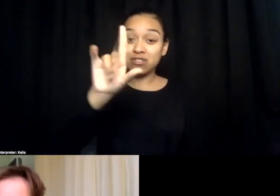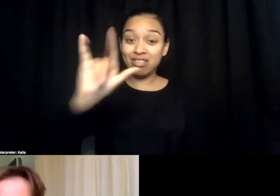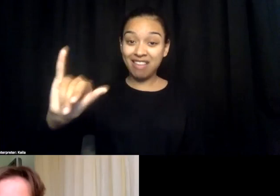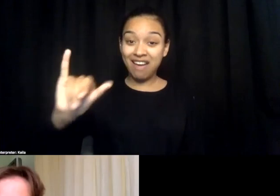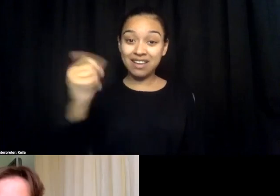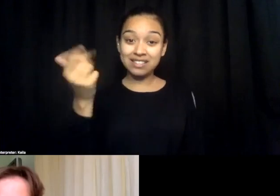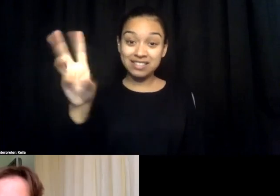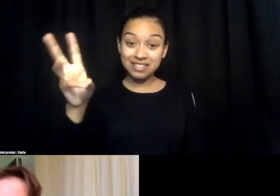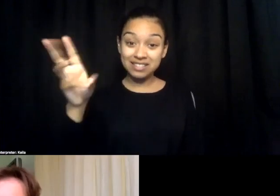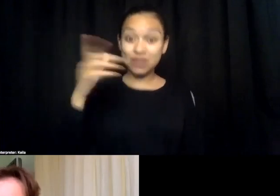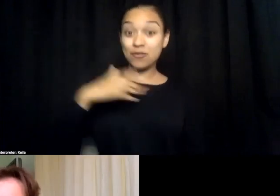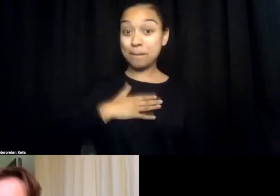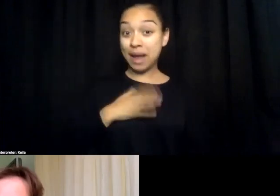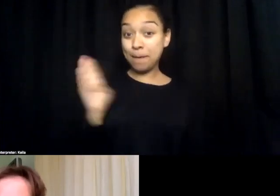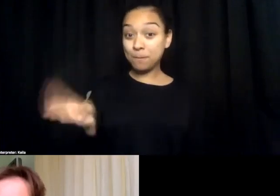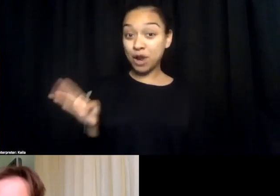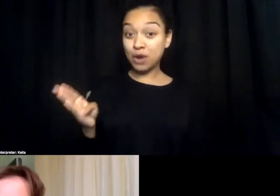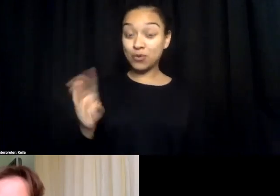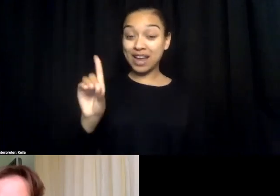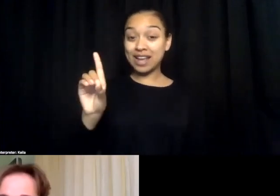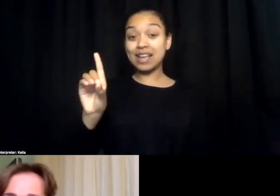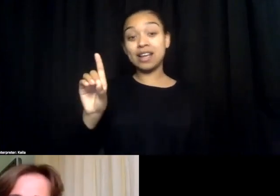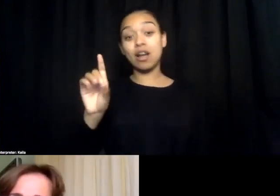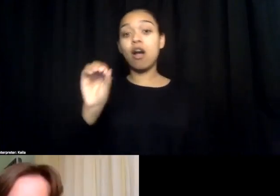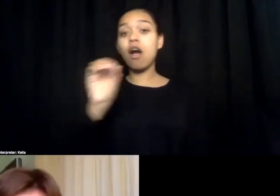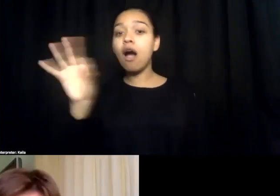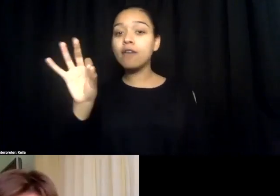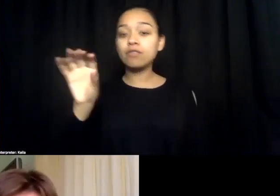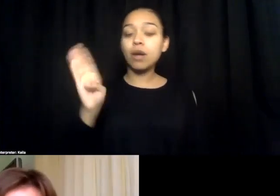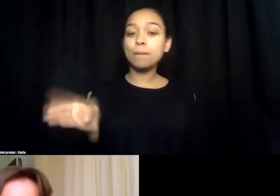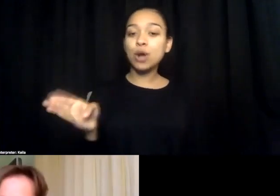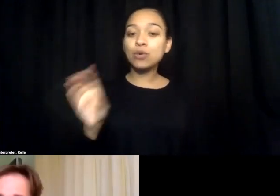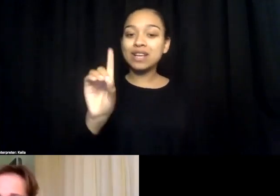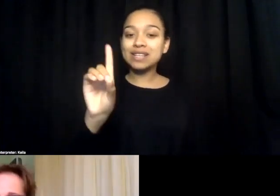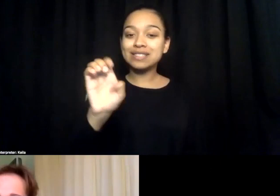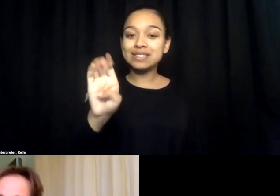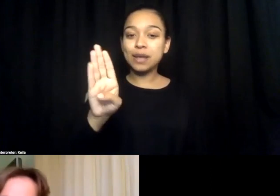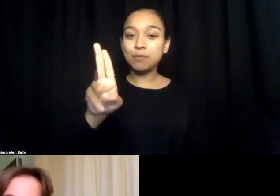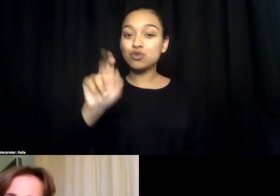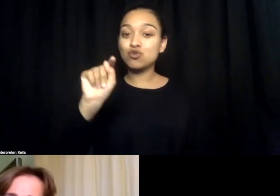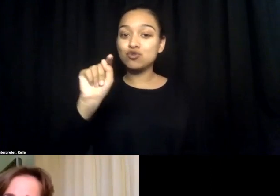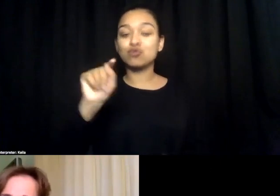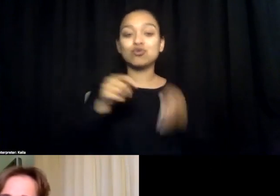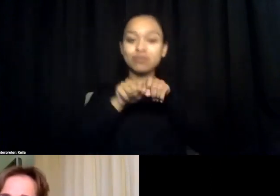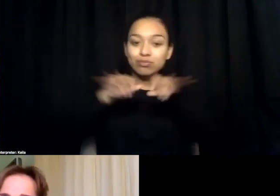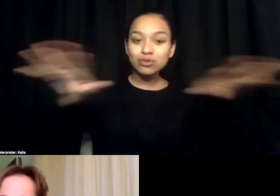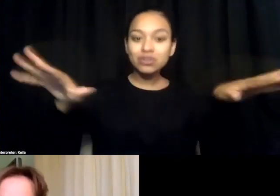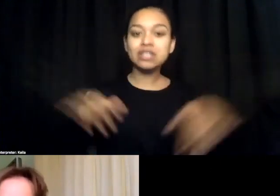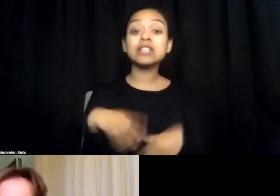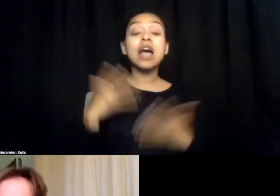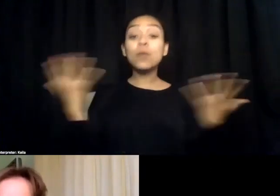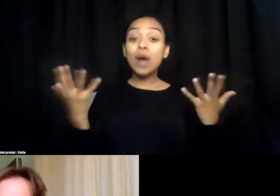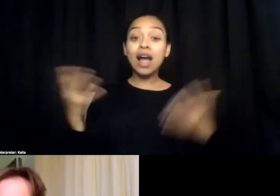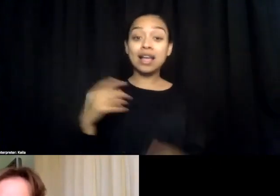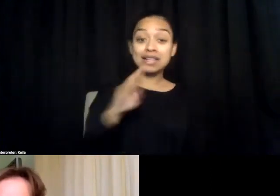debut, yes, I'm directing this new show called Hip Prov, and it mixes hypnotism and improv, and it